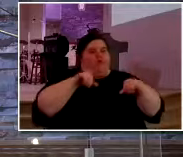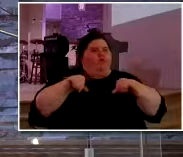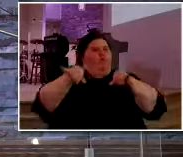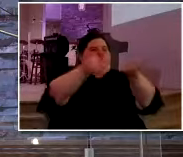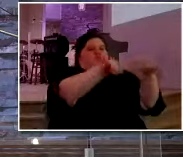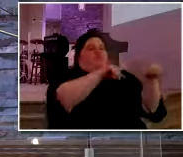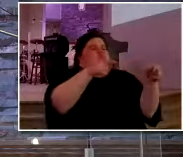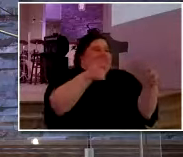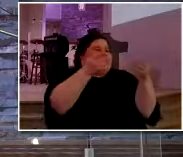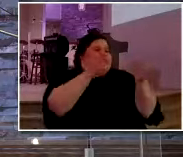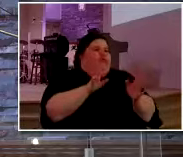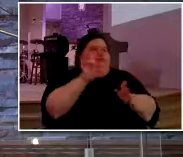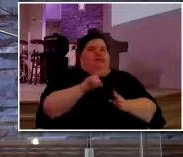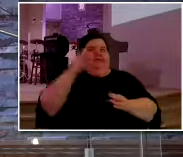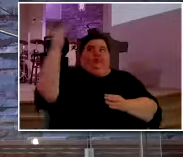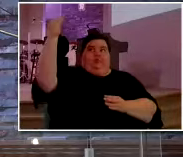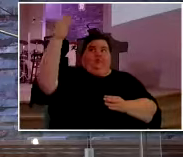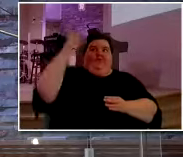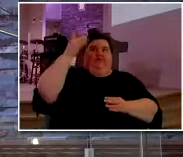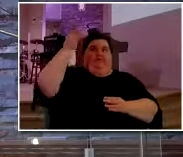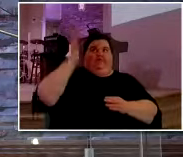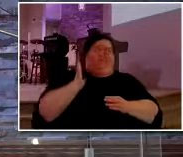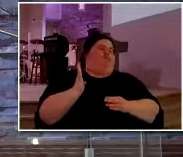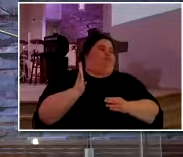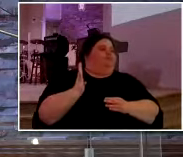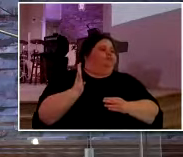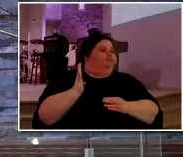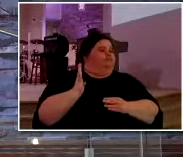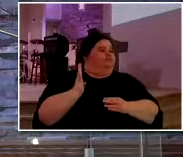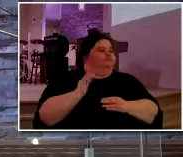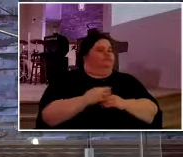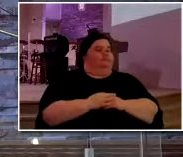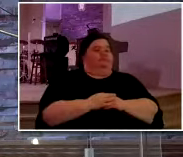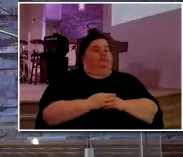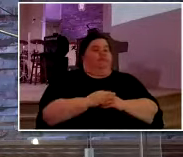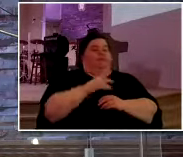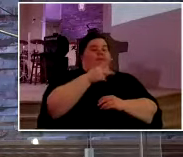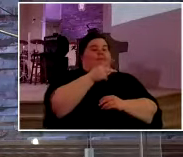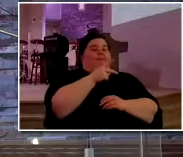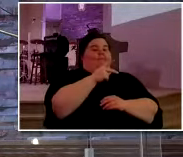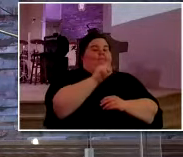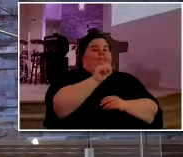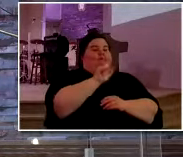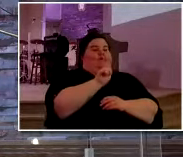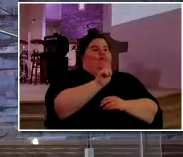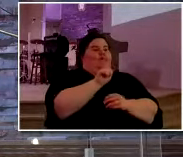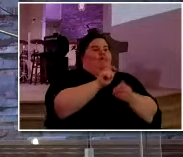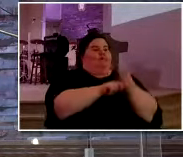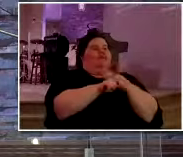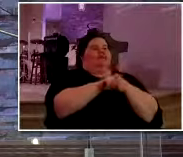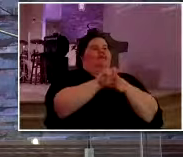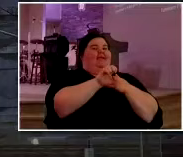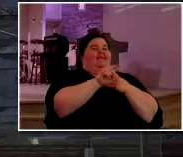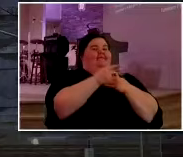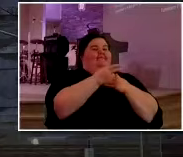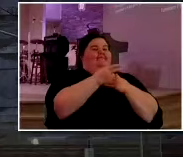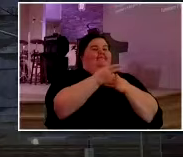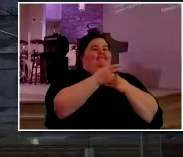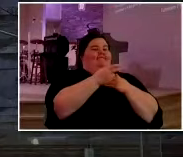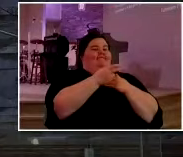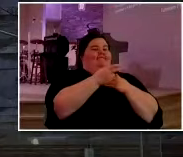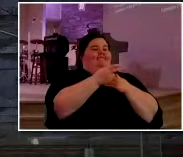The grace of God. Paul said, for by grace, in Ephesians chapter 2, verse 8, for by grace are